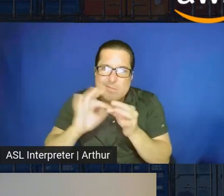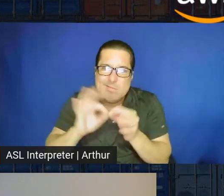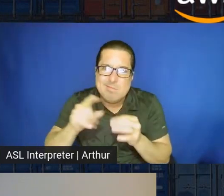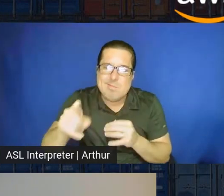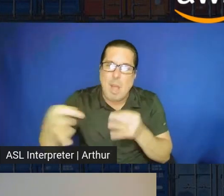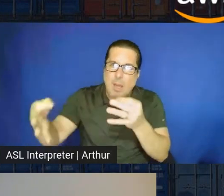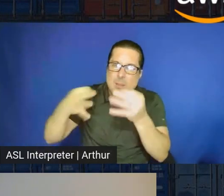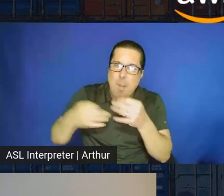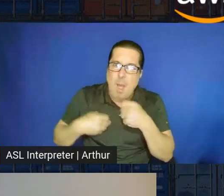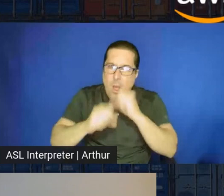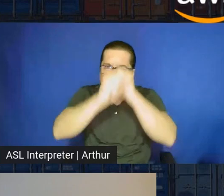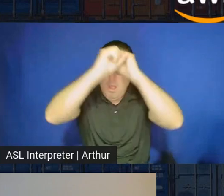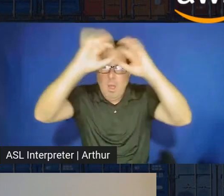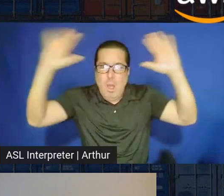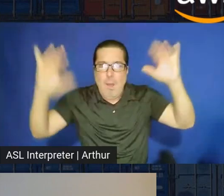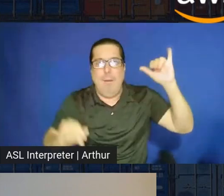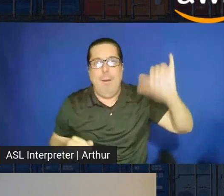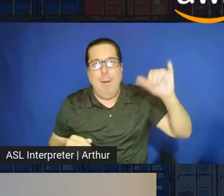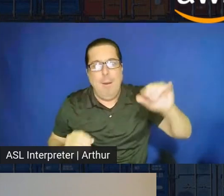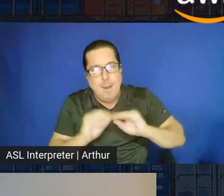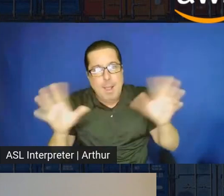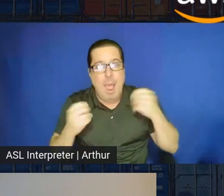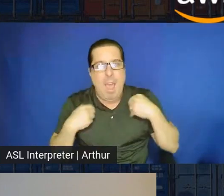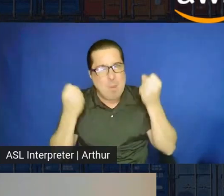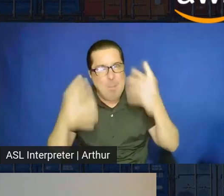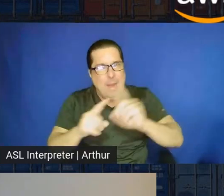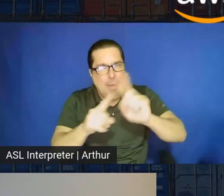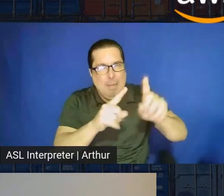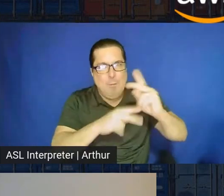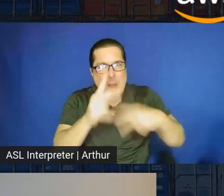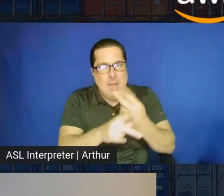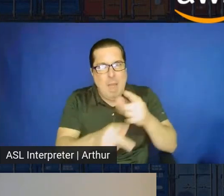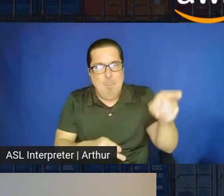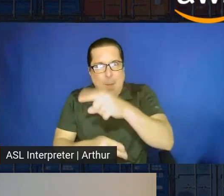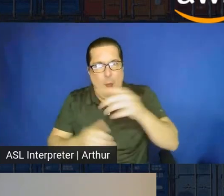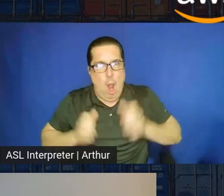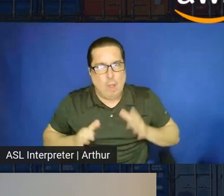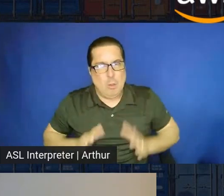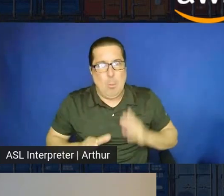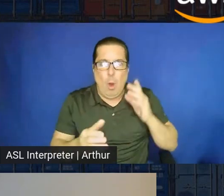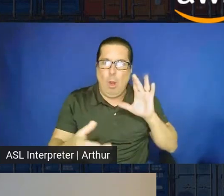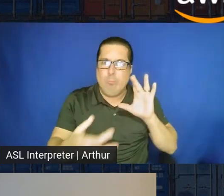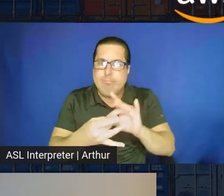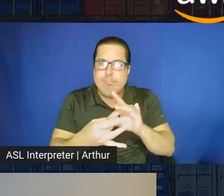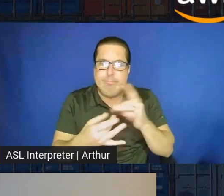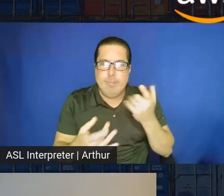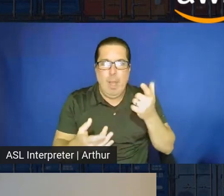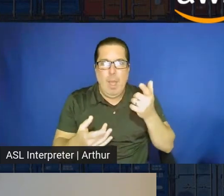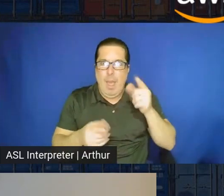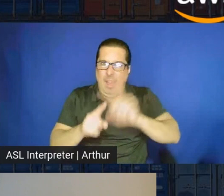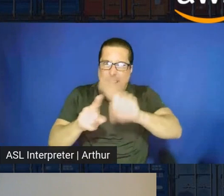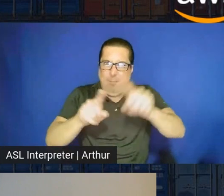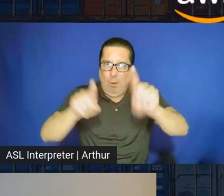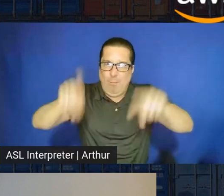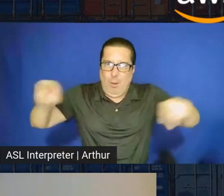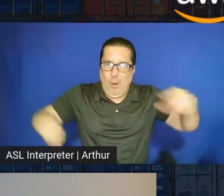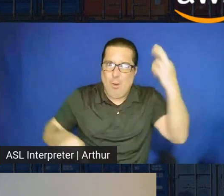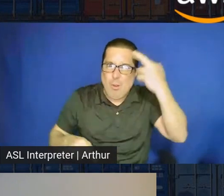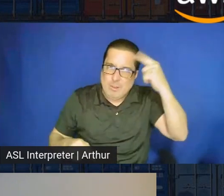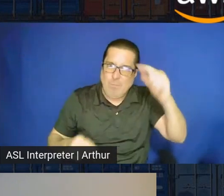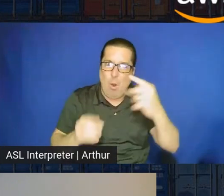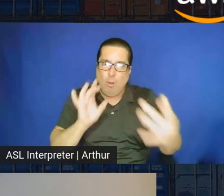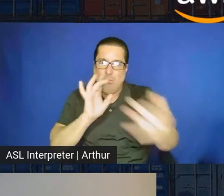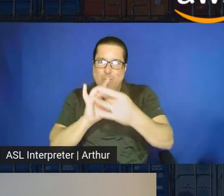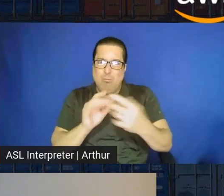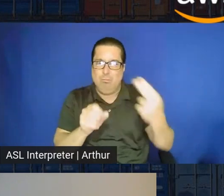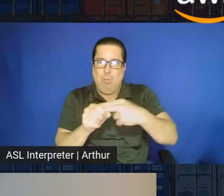of customers that we want to make sure we target. But remember in the beginning, I asked you to think of maybe one burning example in the top of mind